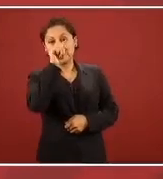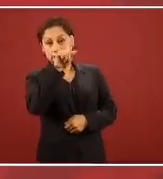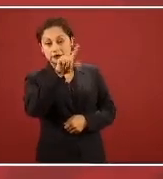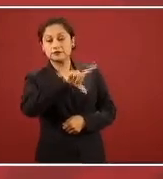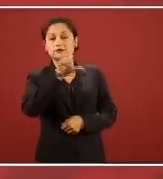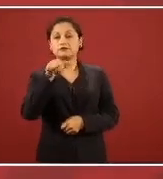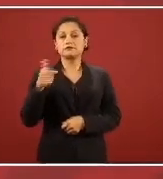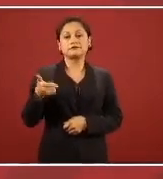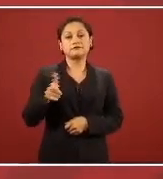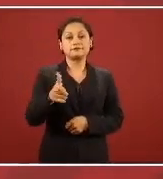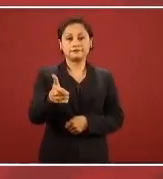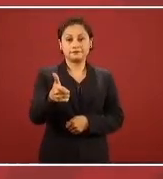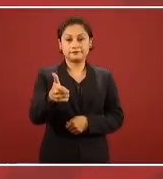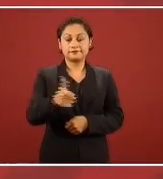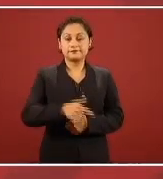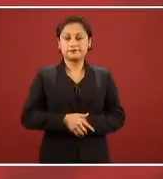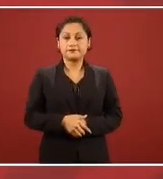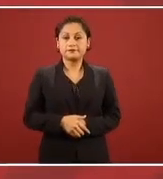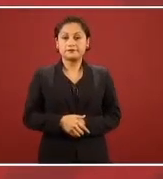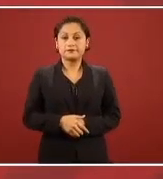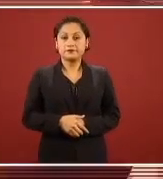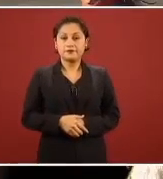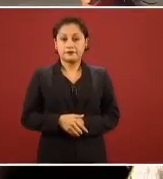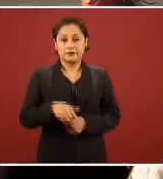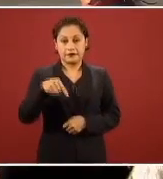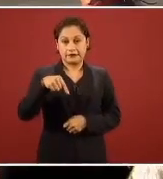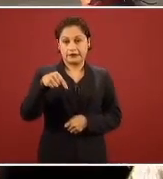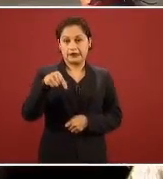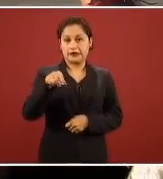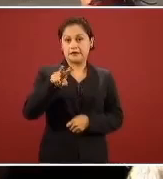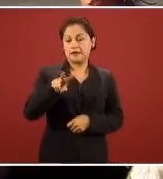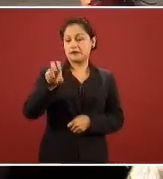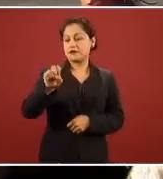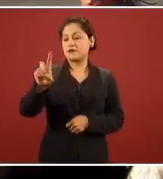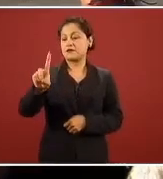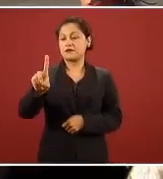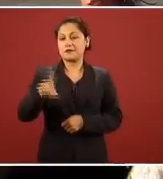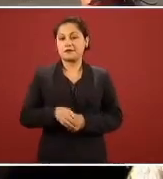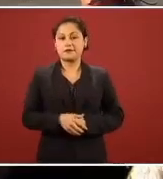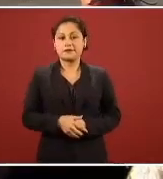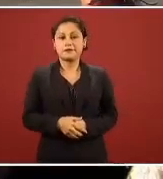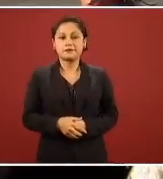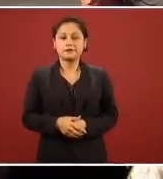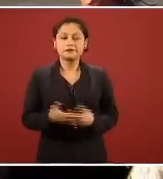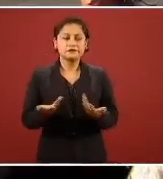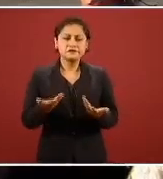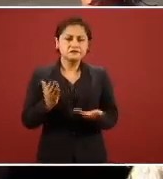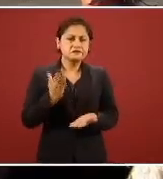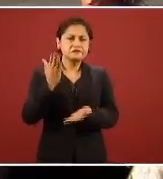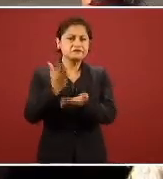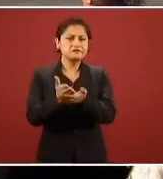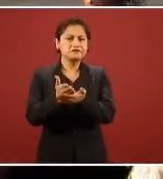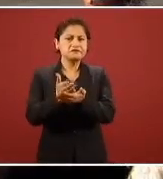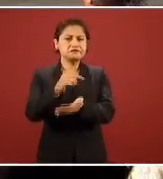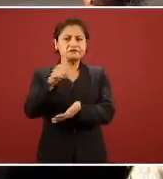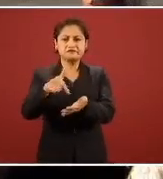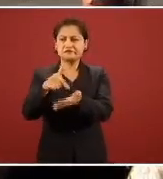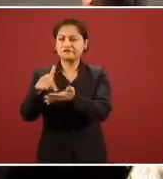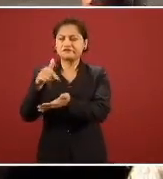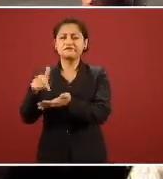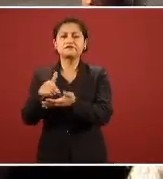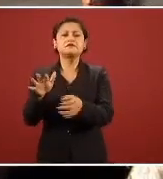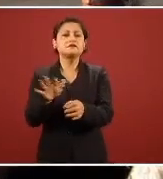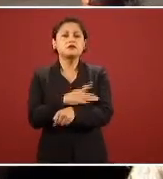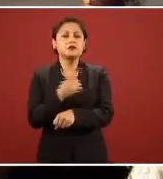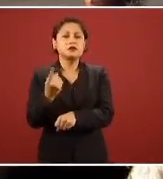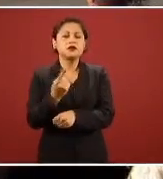going. Este fin de semana. On this weekend. El motivo es inaugurar las